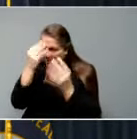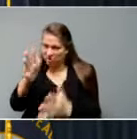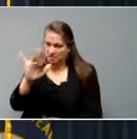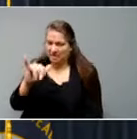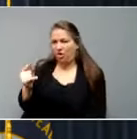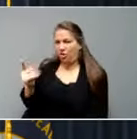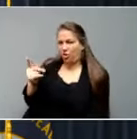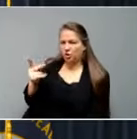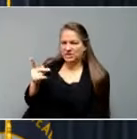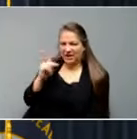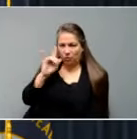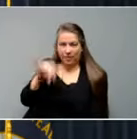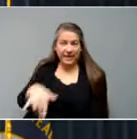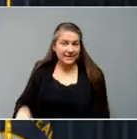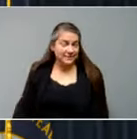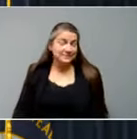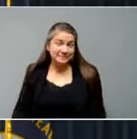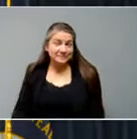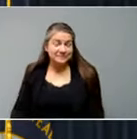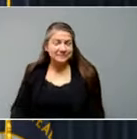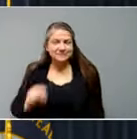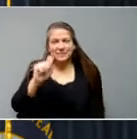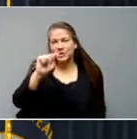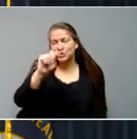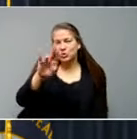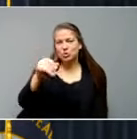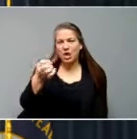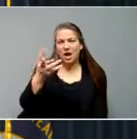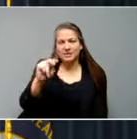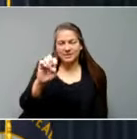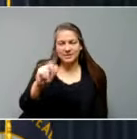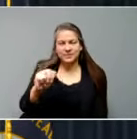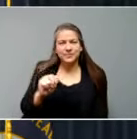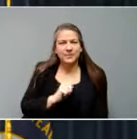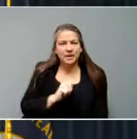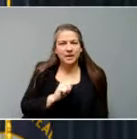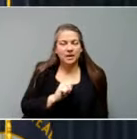that. Stu Johnson, WEKU.